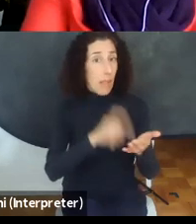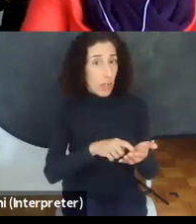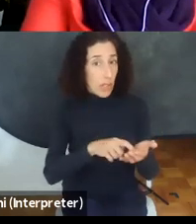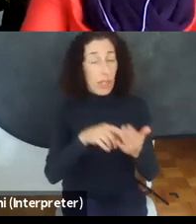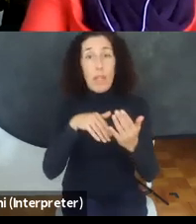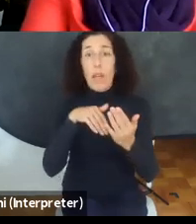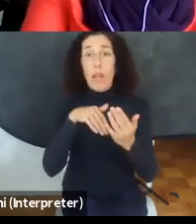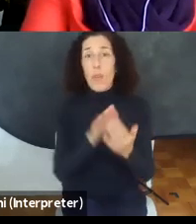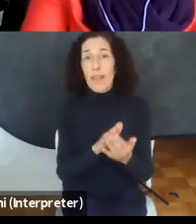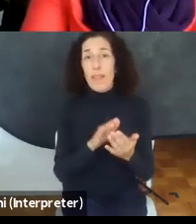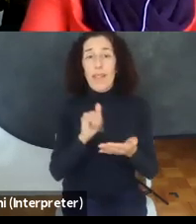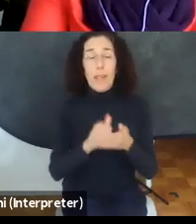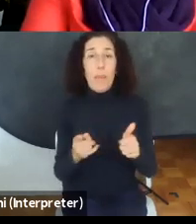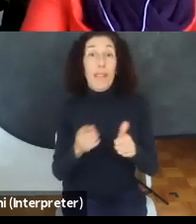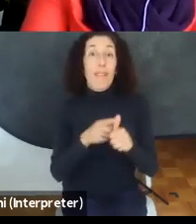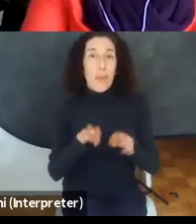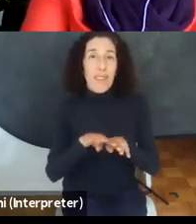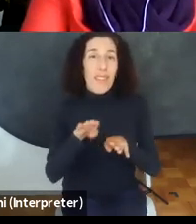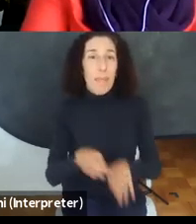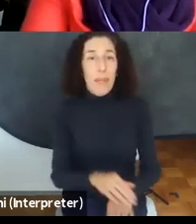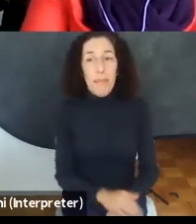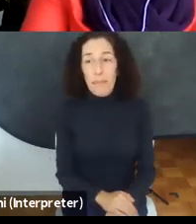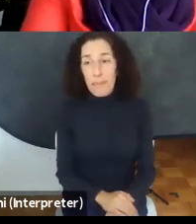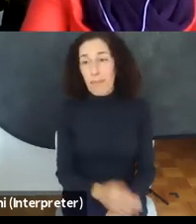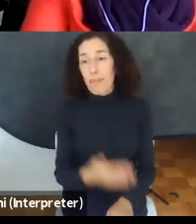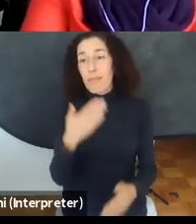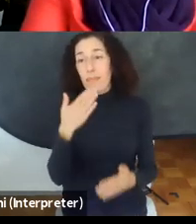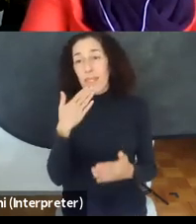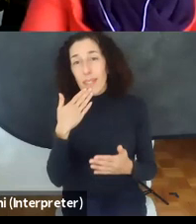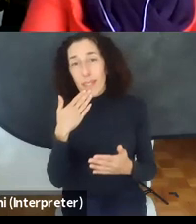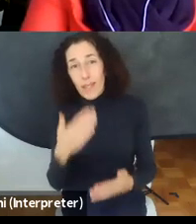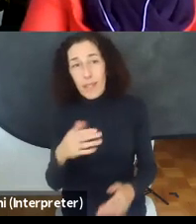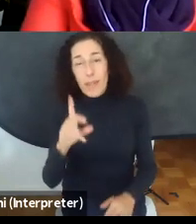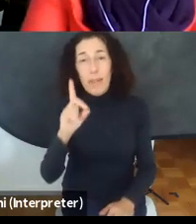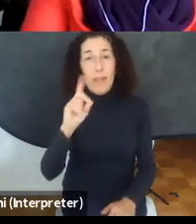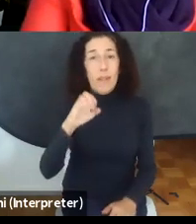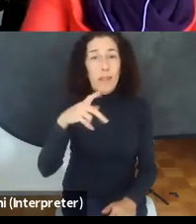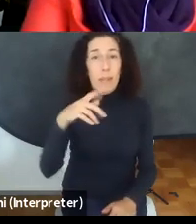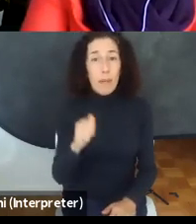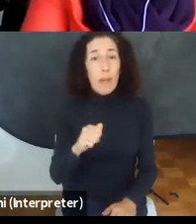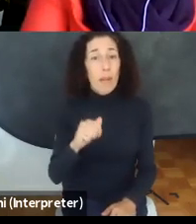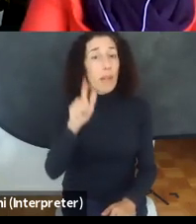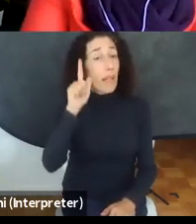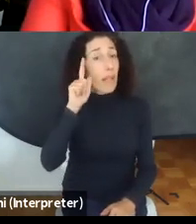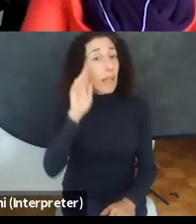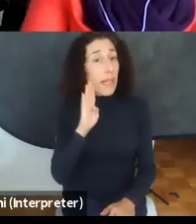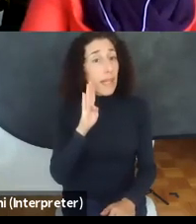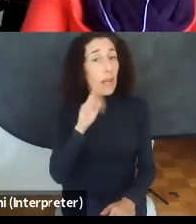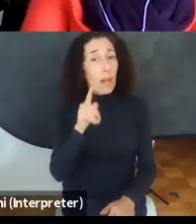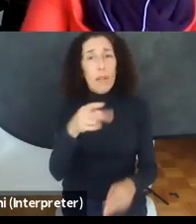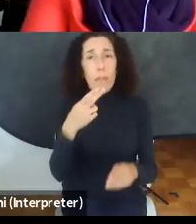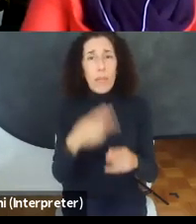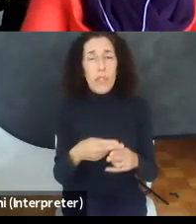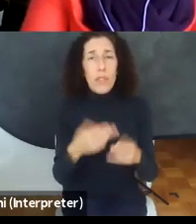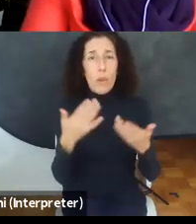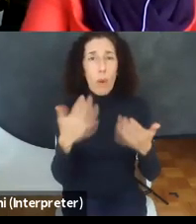consciously addressing it would be a first step. Thanks, Deepa. And Lydia, you've already touched on this. I wonder if you have any brief additional remarks,